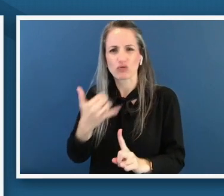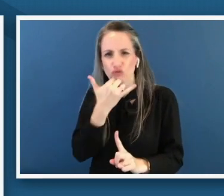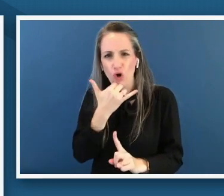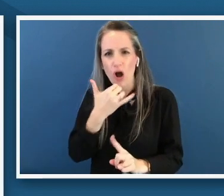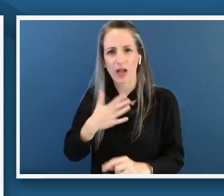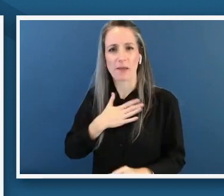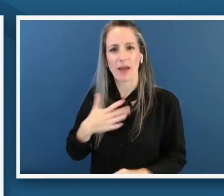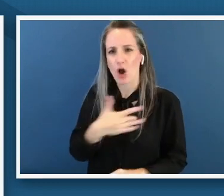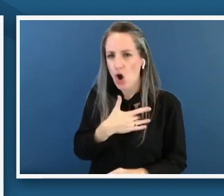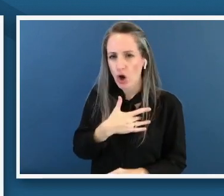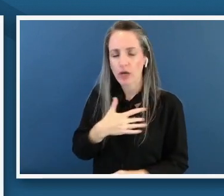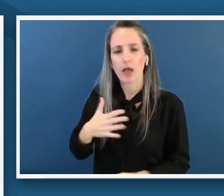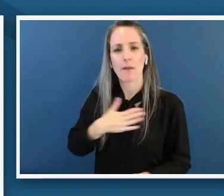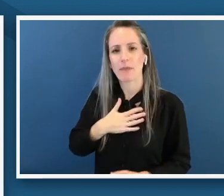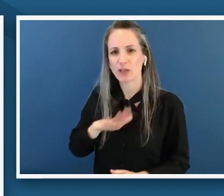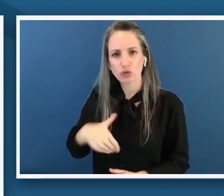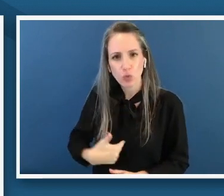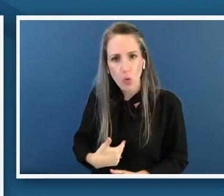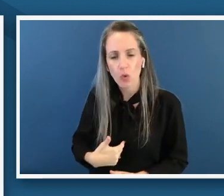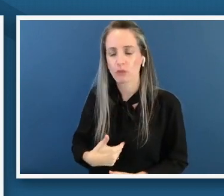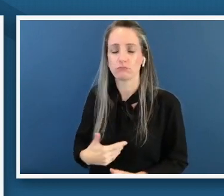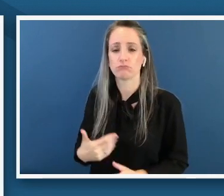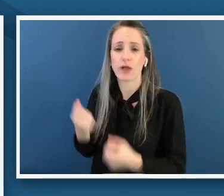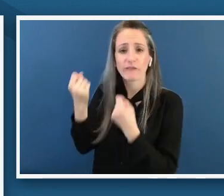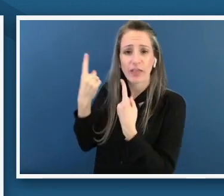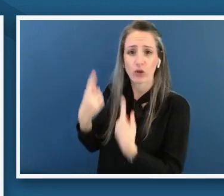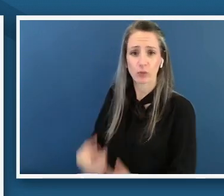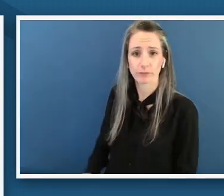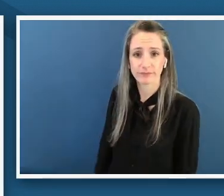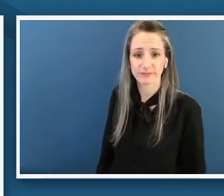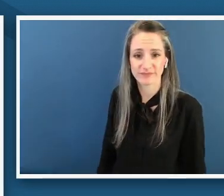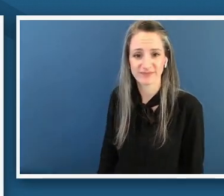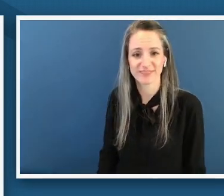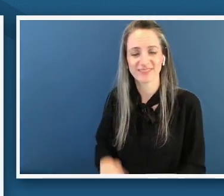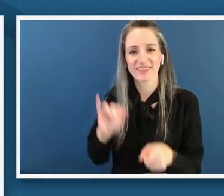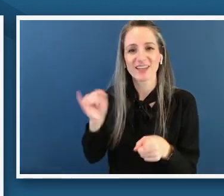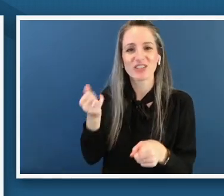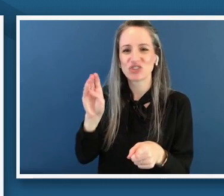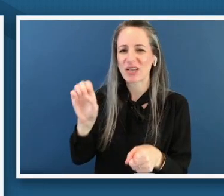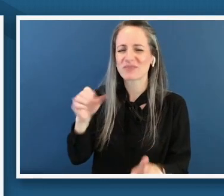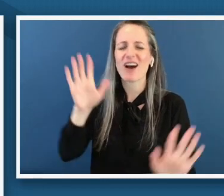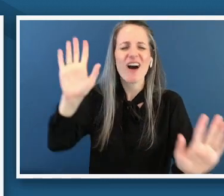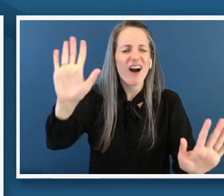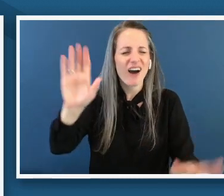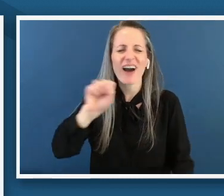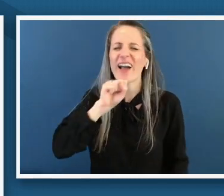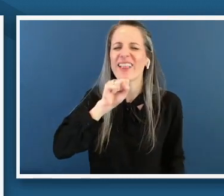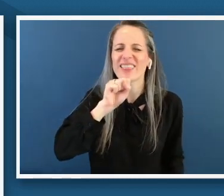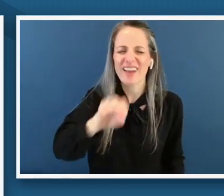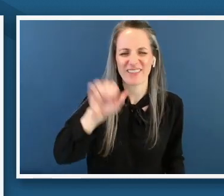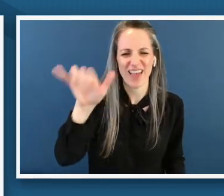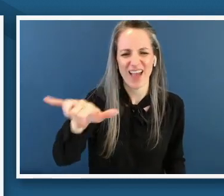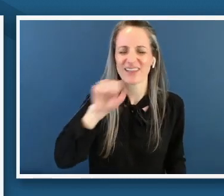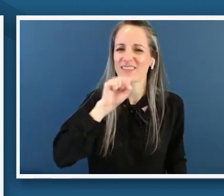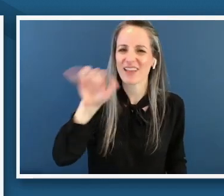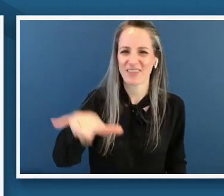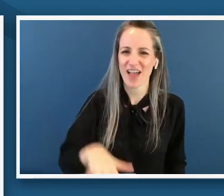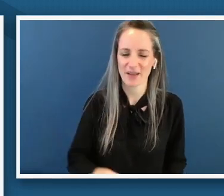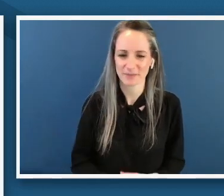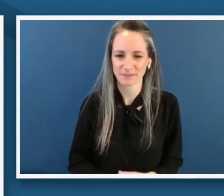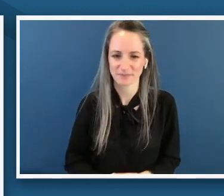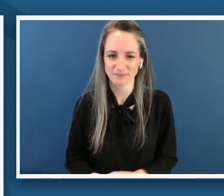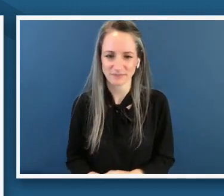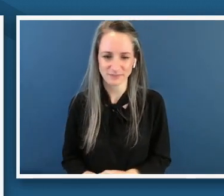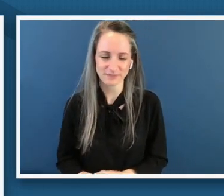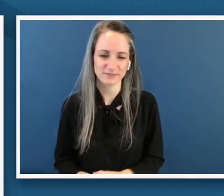soul, I feel you. I love it. I love it. Yeah. Yeah. It's funny because when we talk about